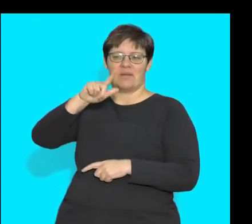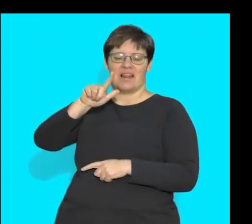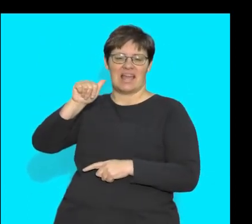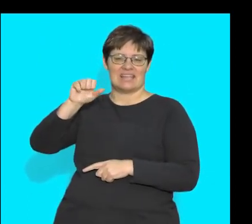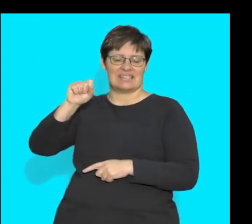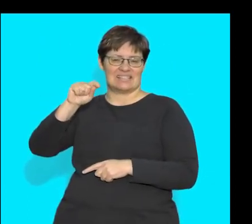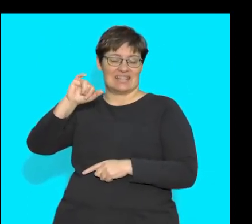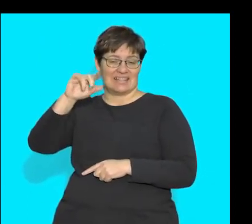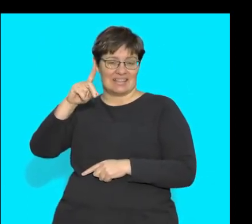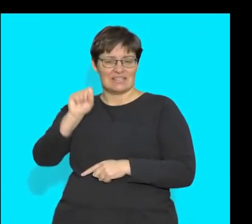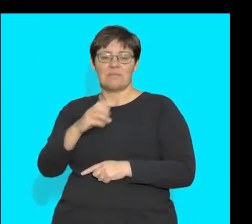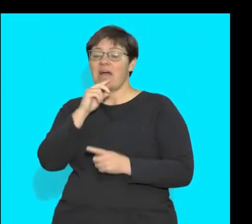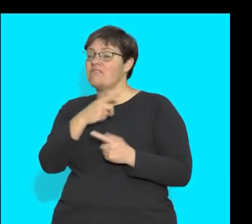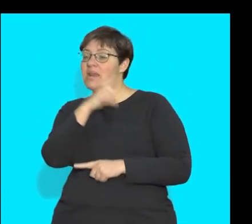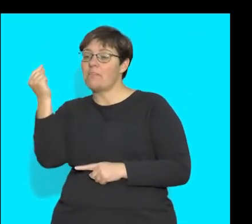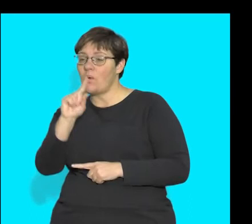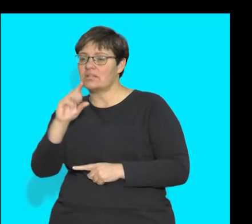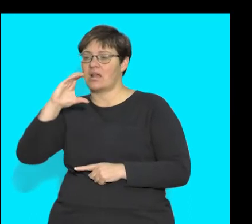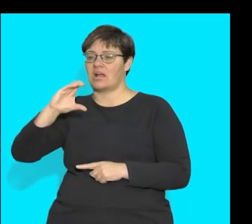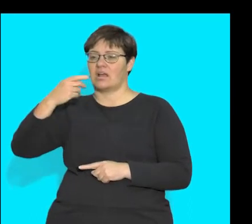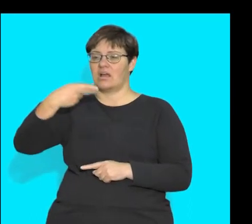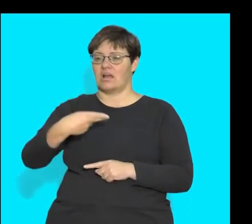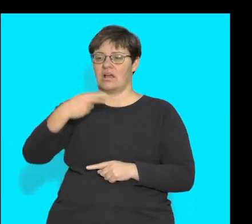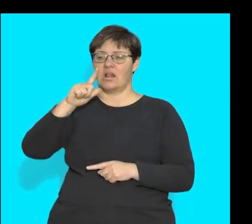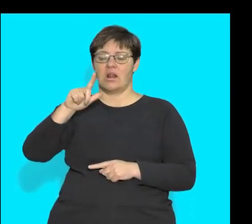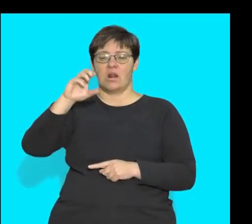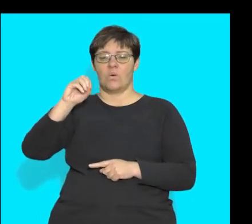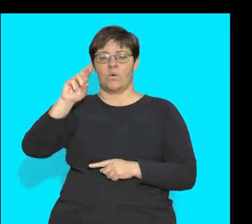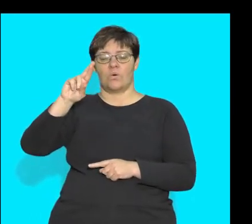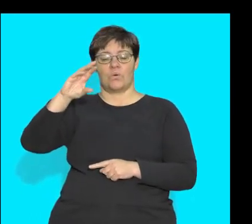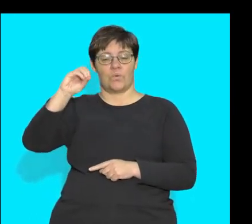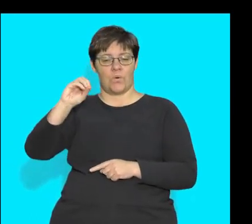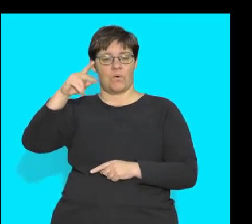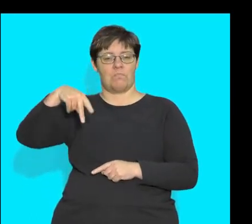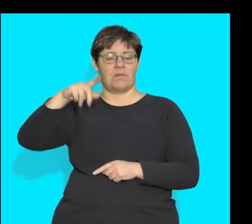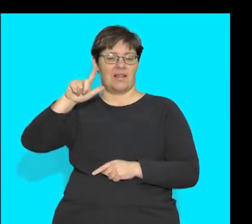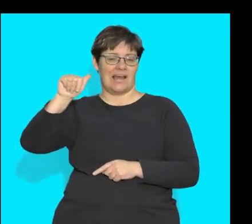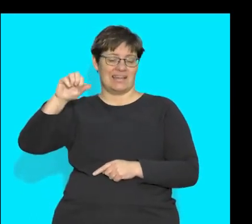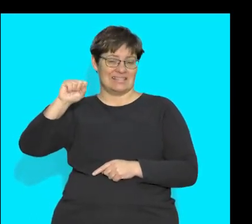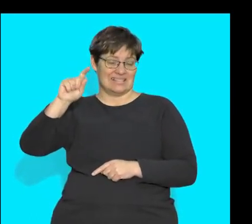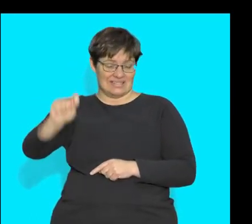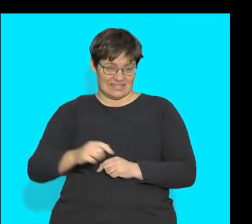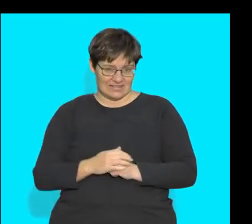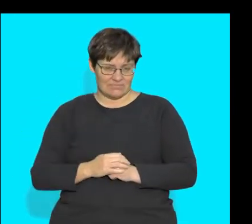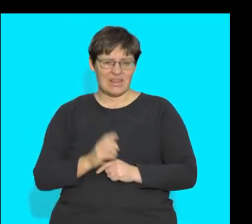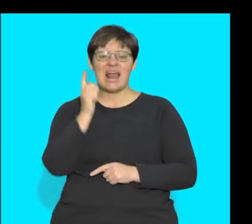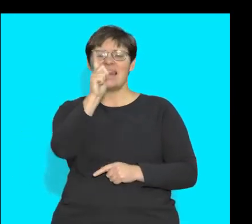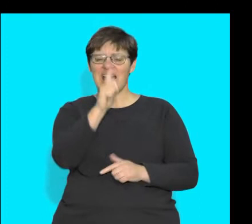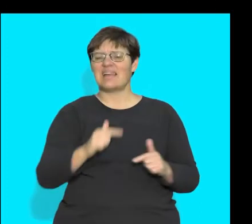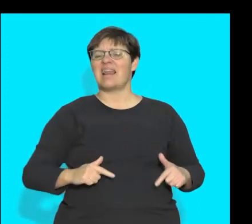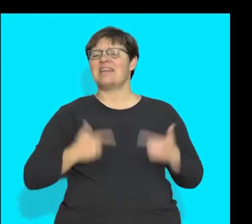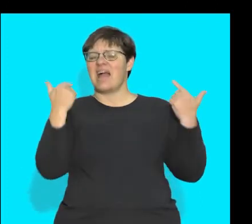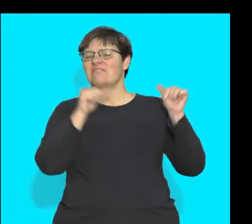plastid called a chloroplast. And basically what happens is you'll look at it later on in your life